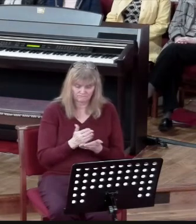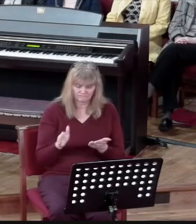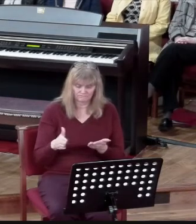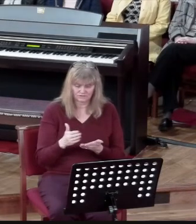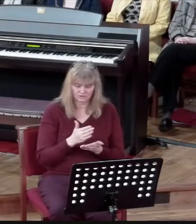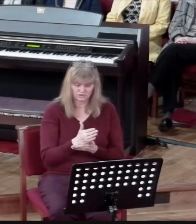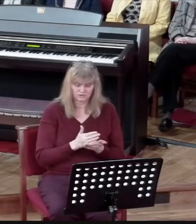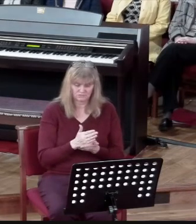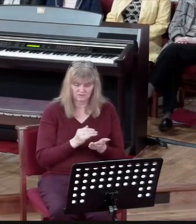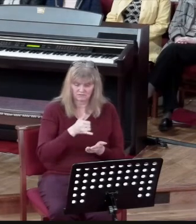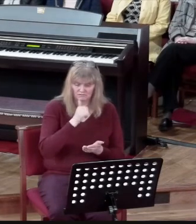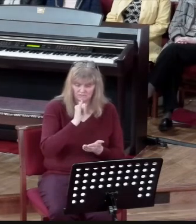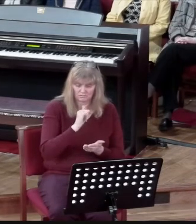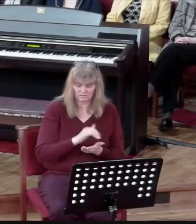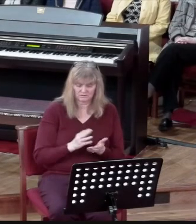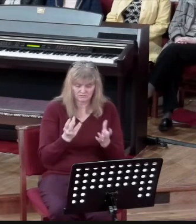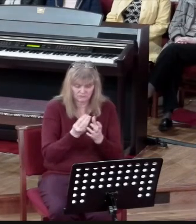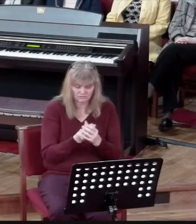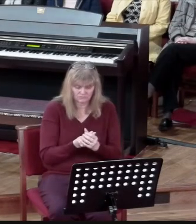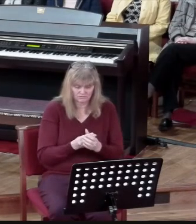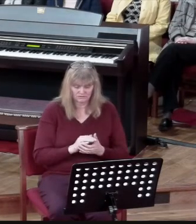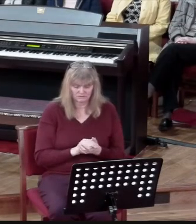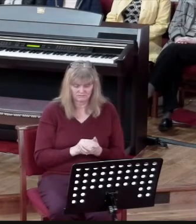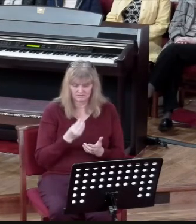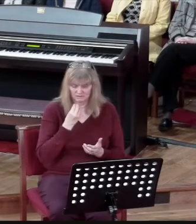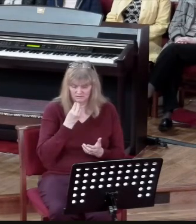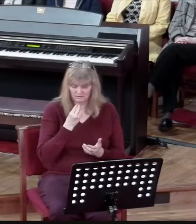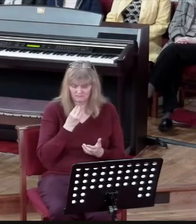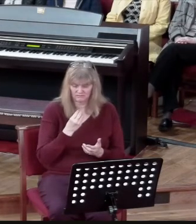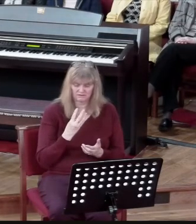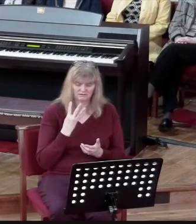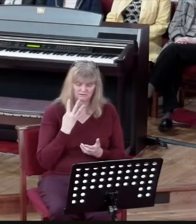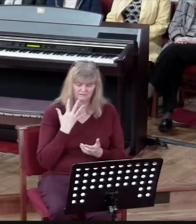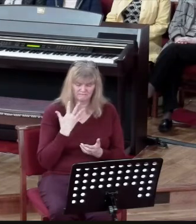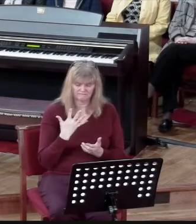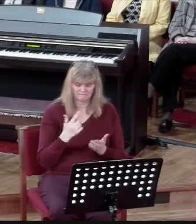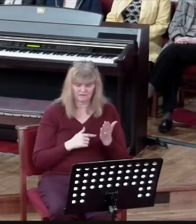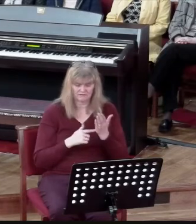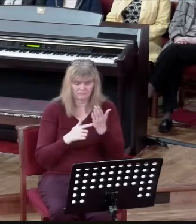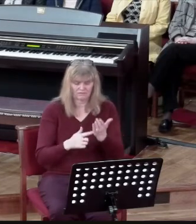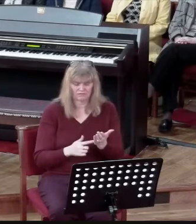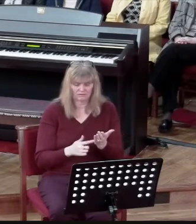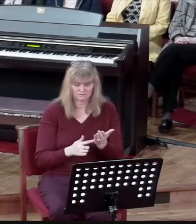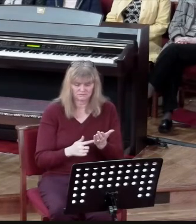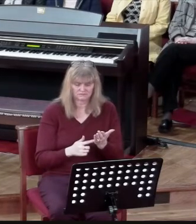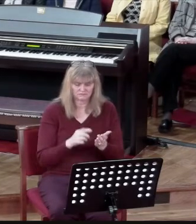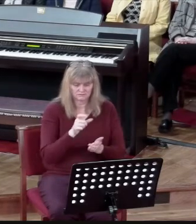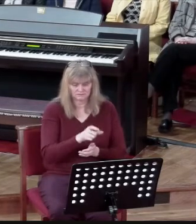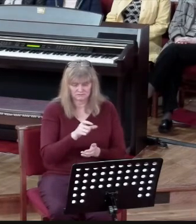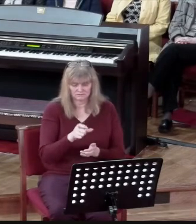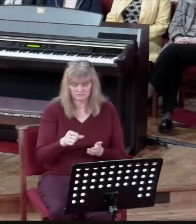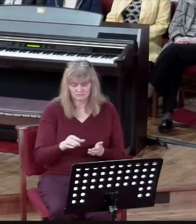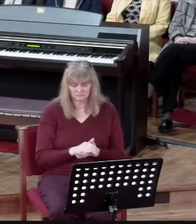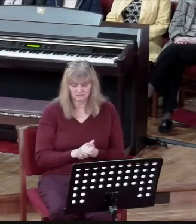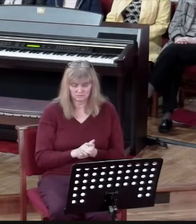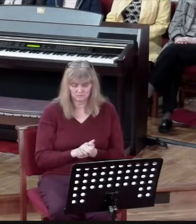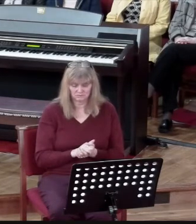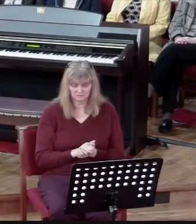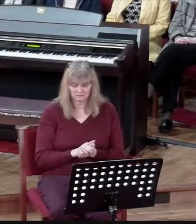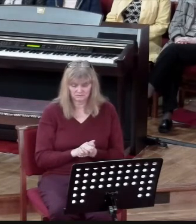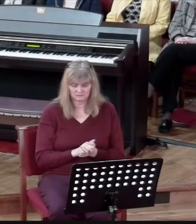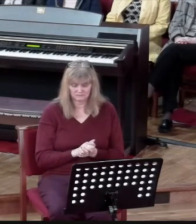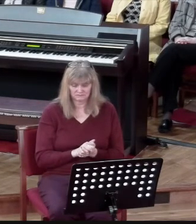when resources are limited. He fed 5,000. It's not the resources that's a problem. It's whether he